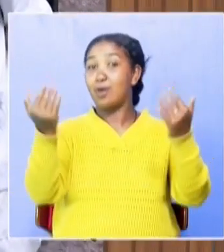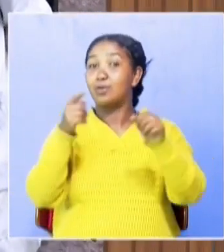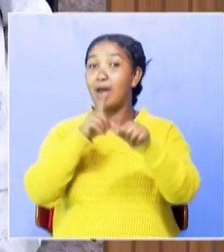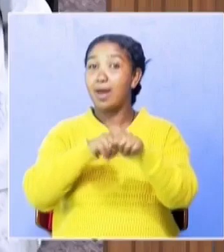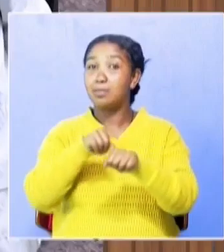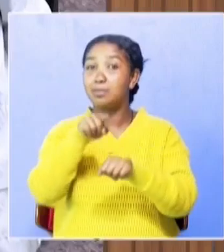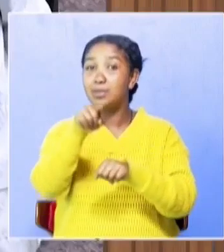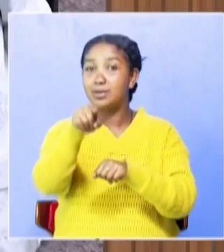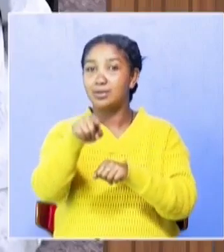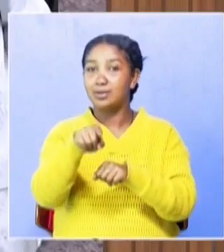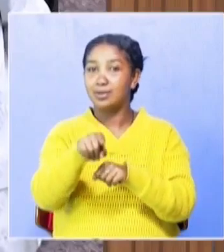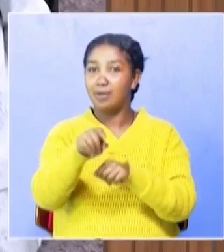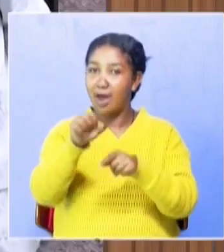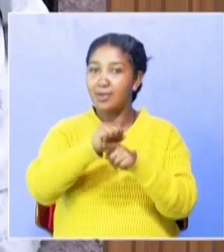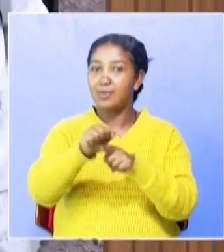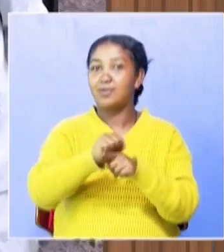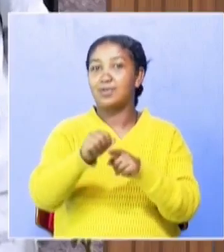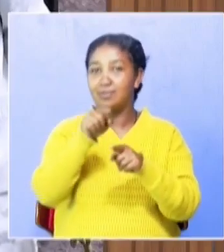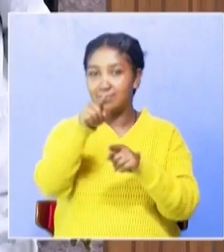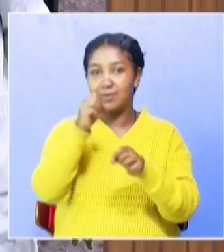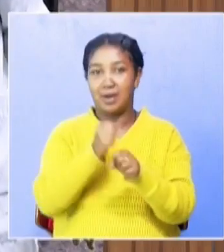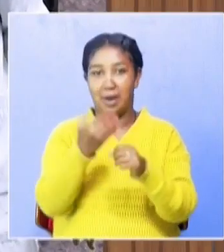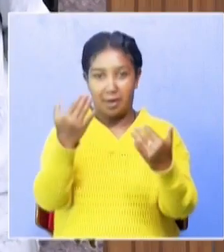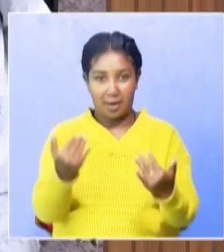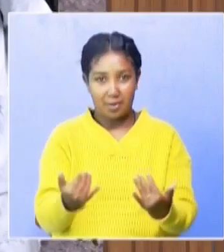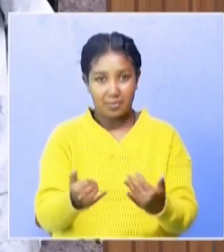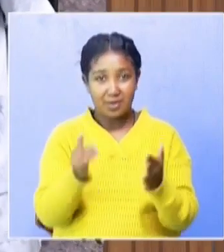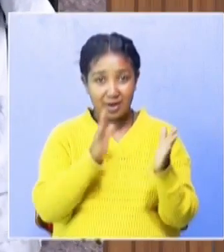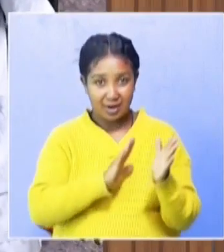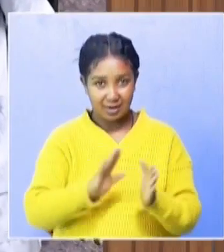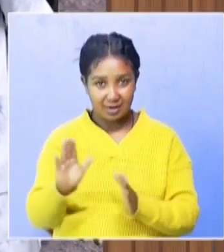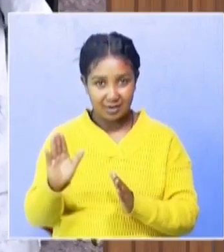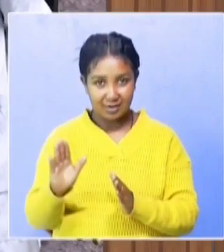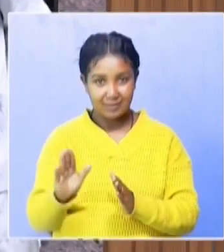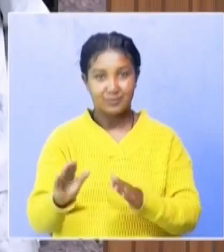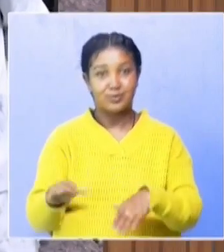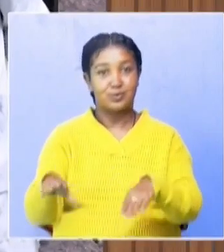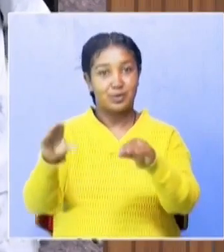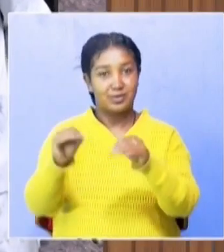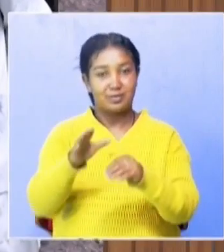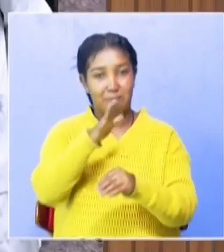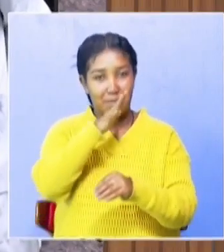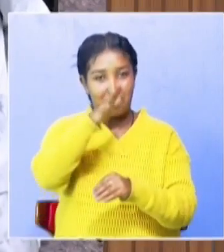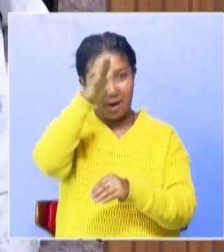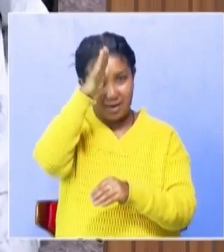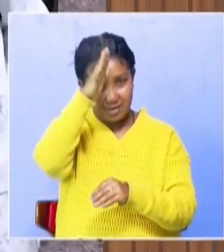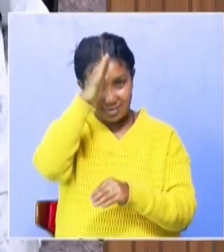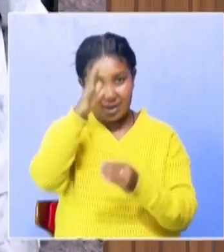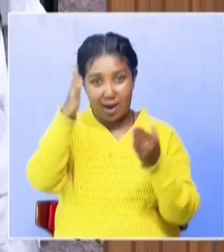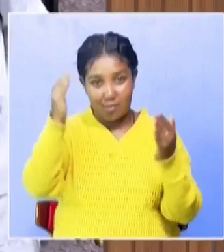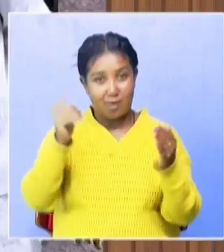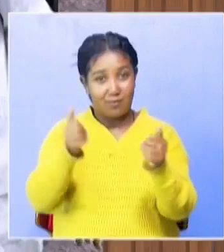time to do an activity. Are you ready? Students, parents. I hope you're following them. Thank